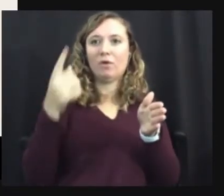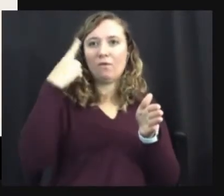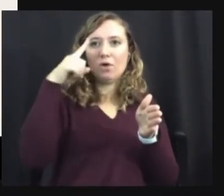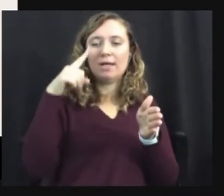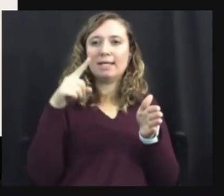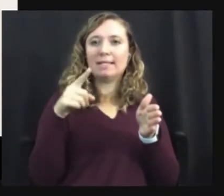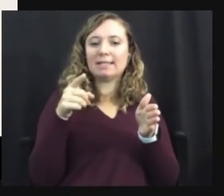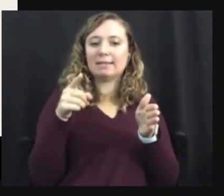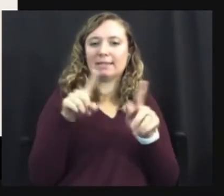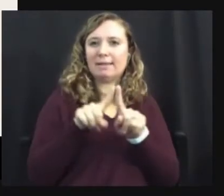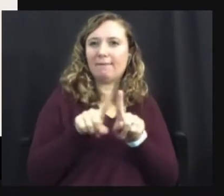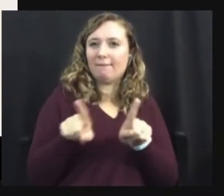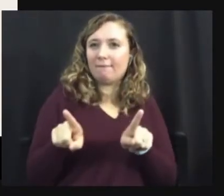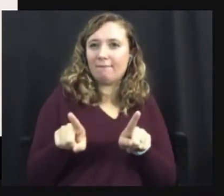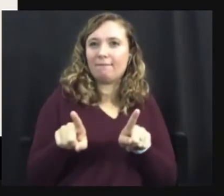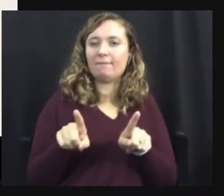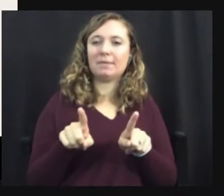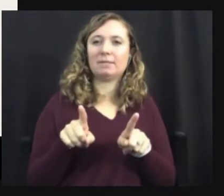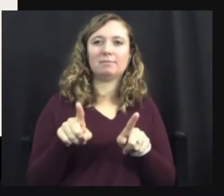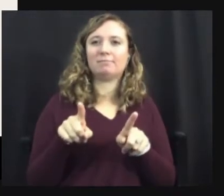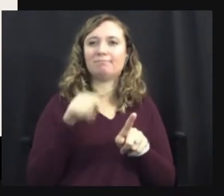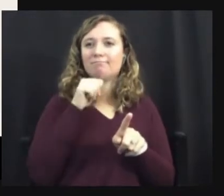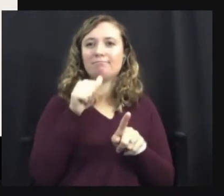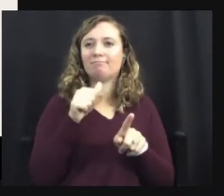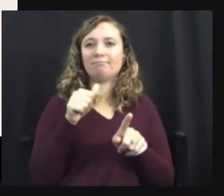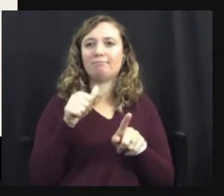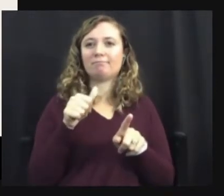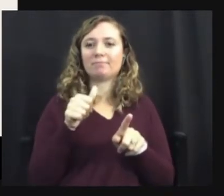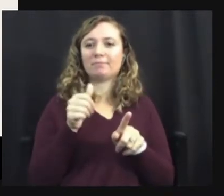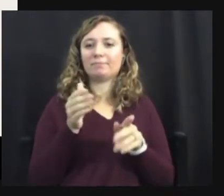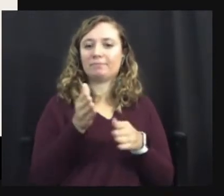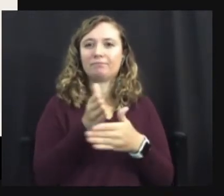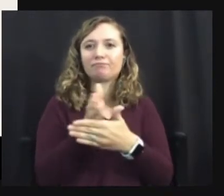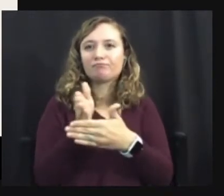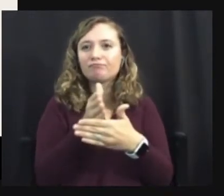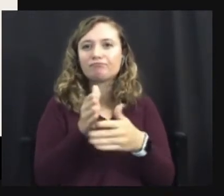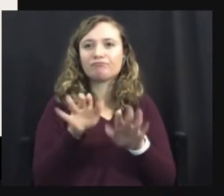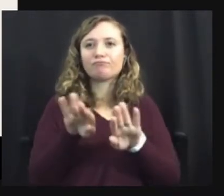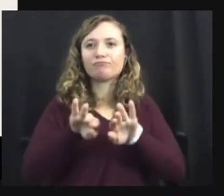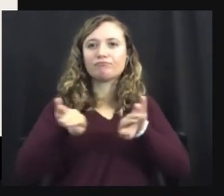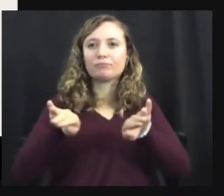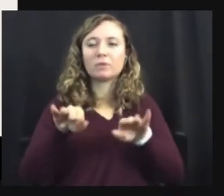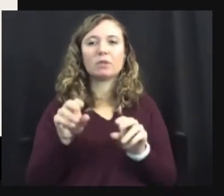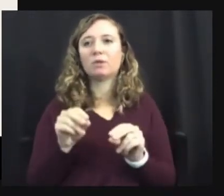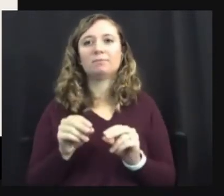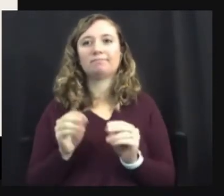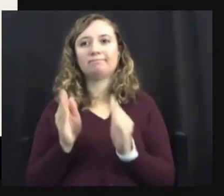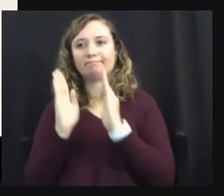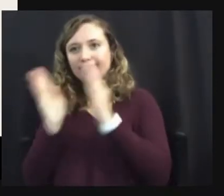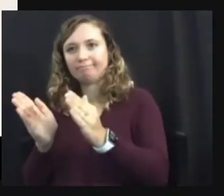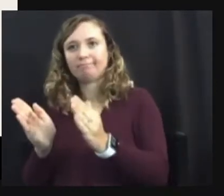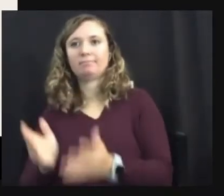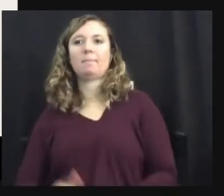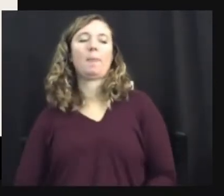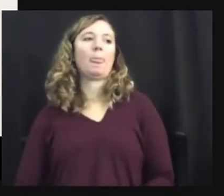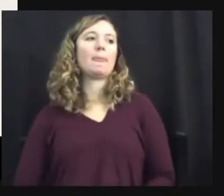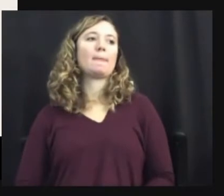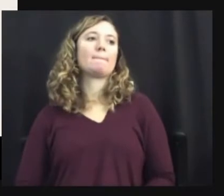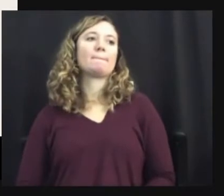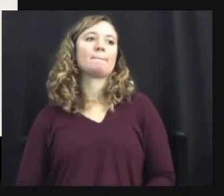so just a brief history here on the, um,